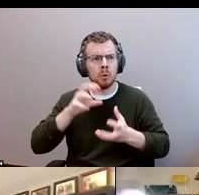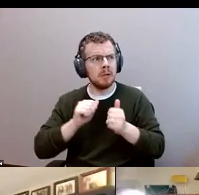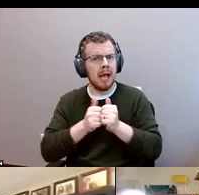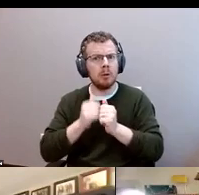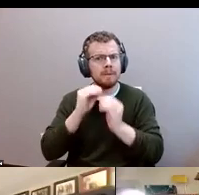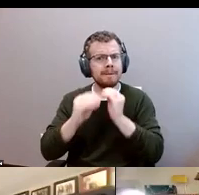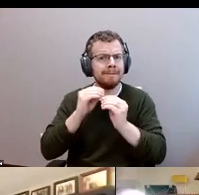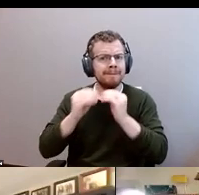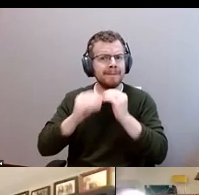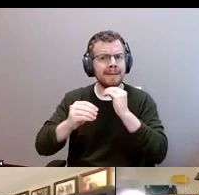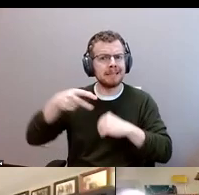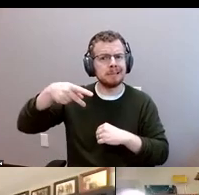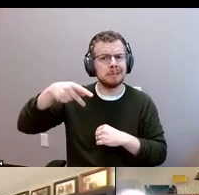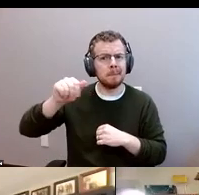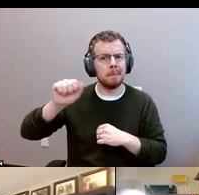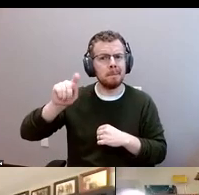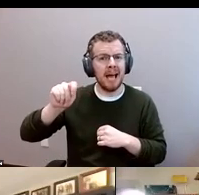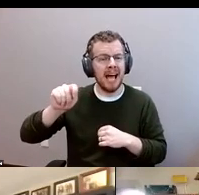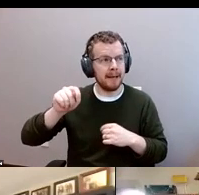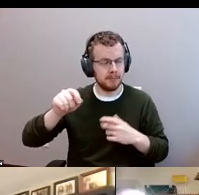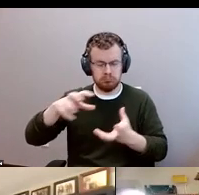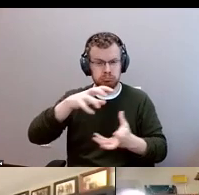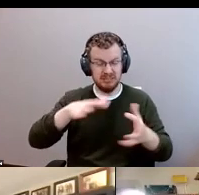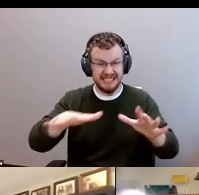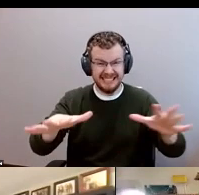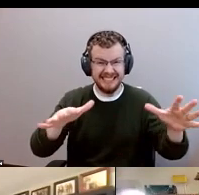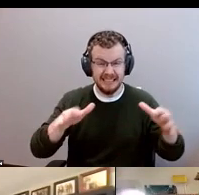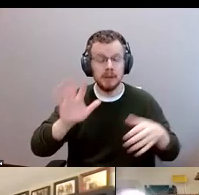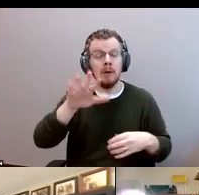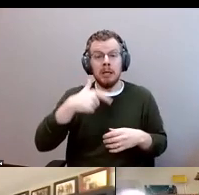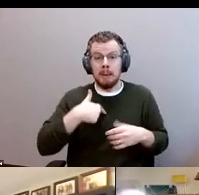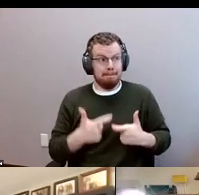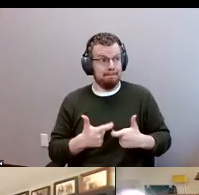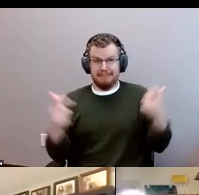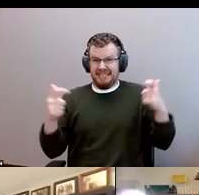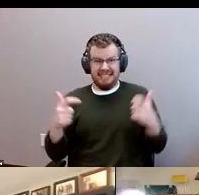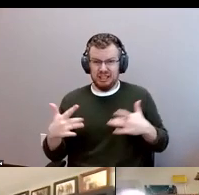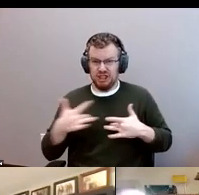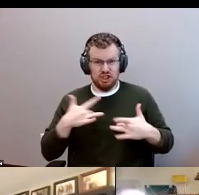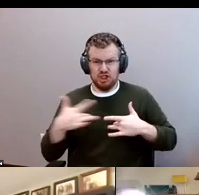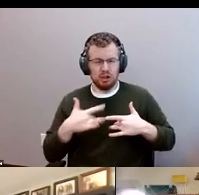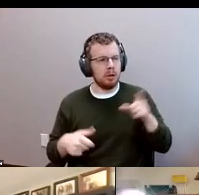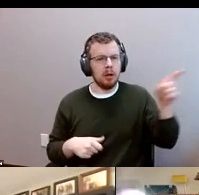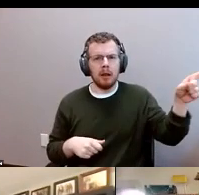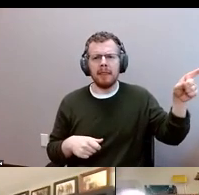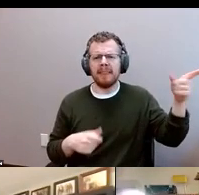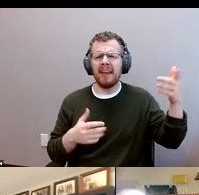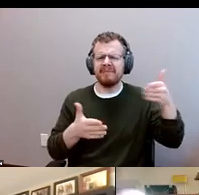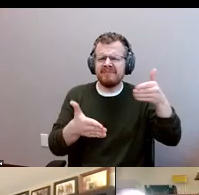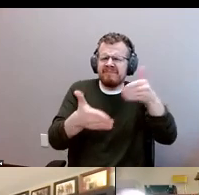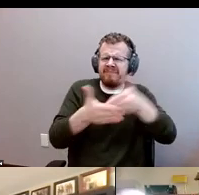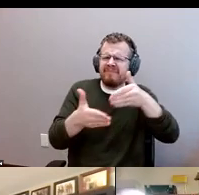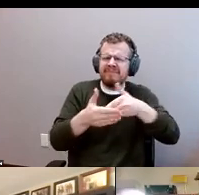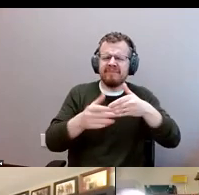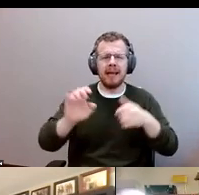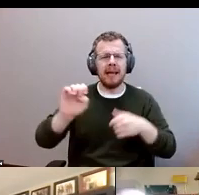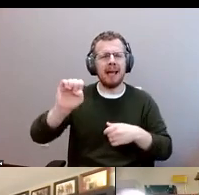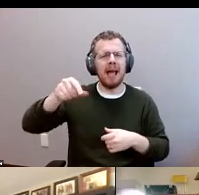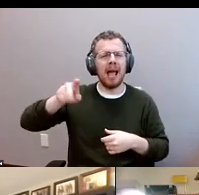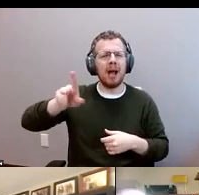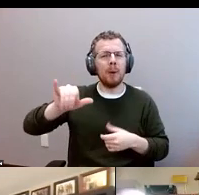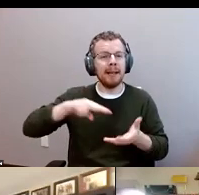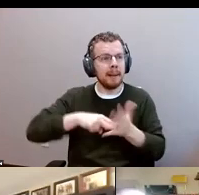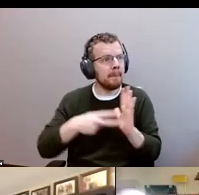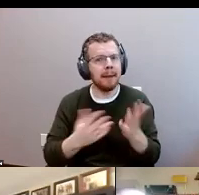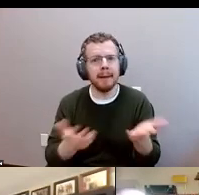that's most concerning to me is the assault on equity. For me, means we're never going to achieve